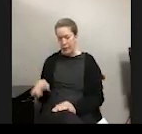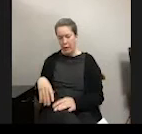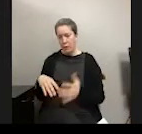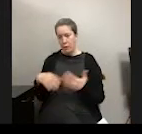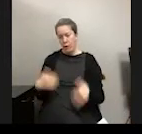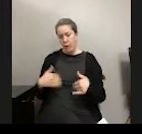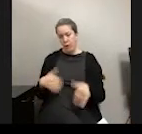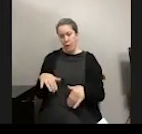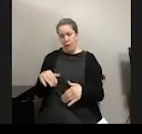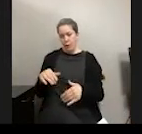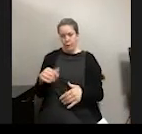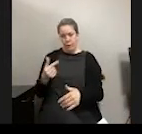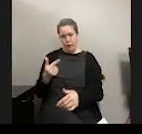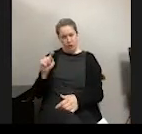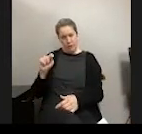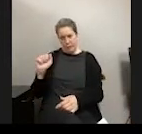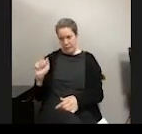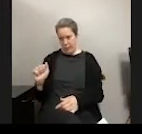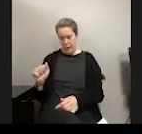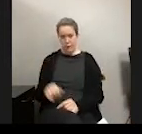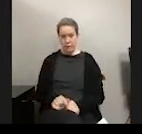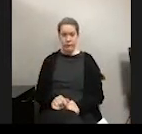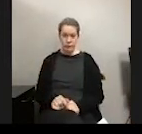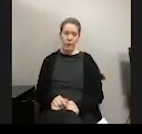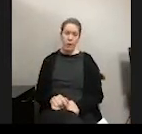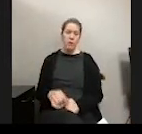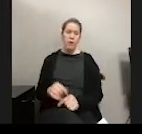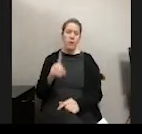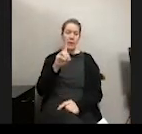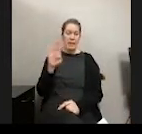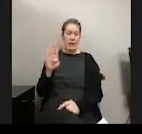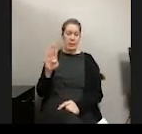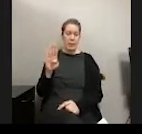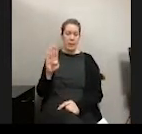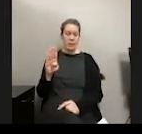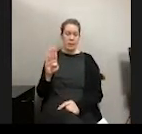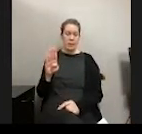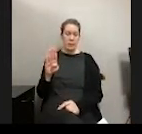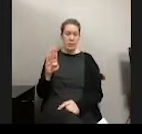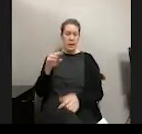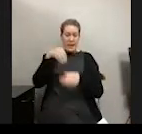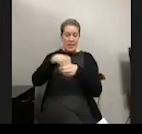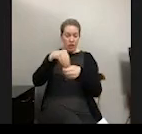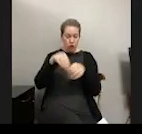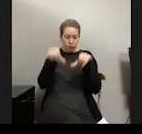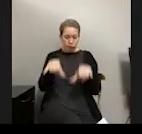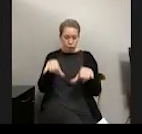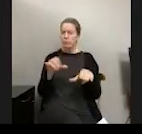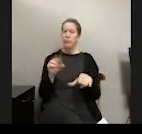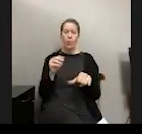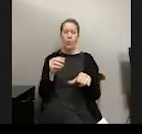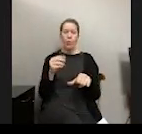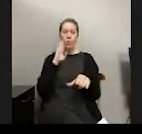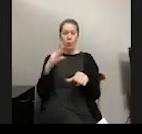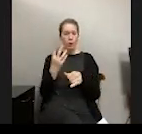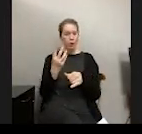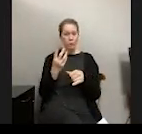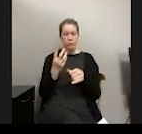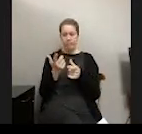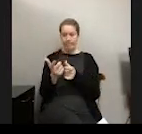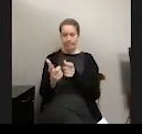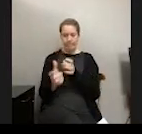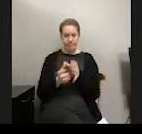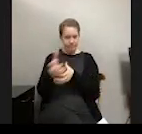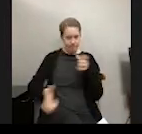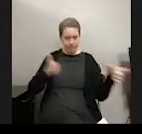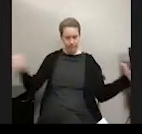And just quickly, and that database will be larger than just internal, right? We want to work with our partners in order to highlight whether it's BIA streetscapes